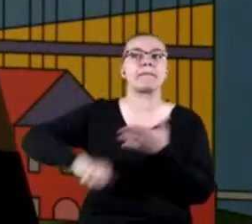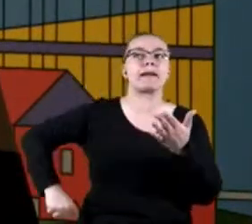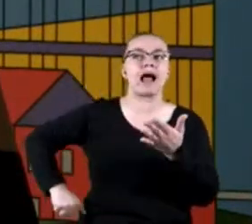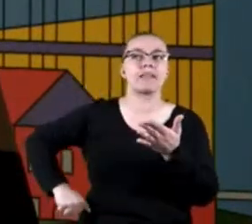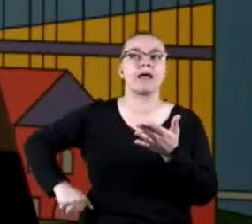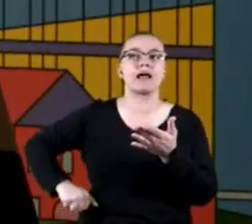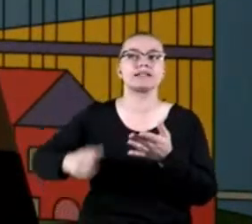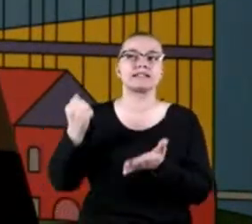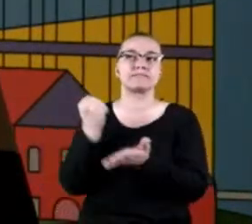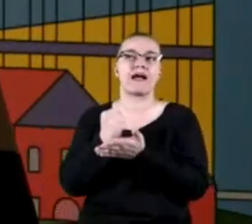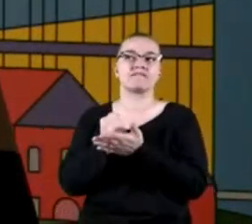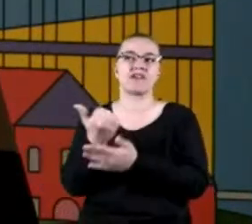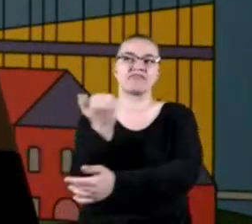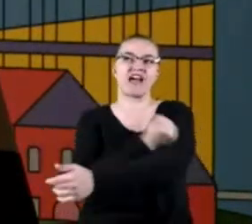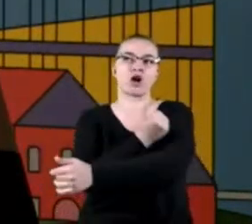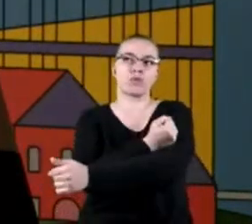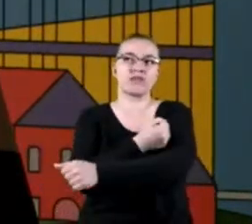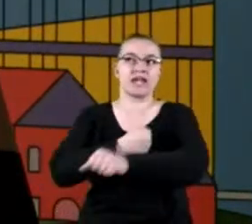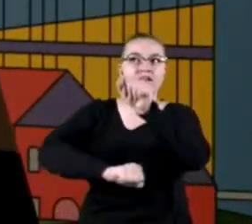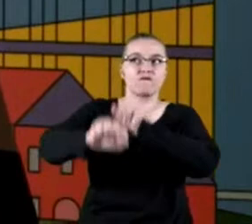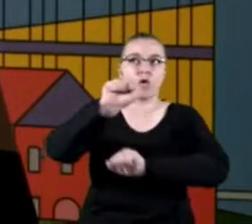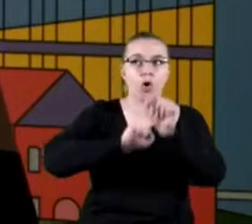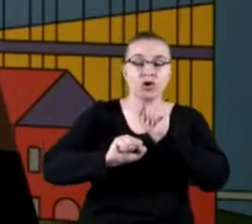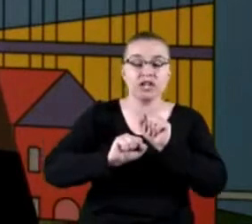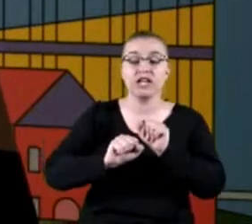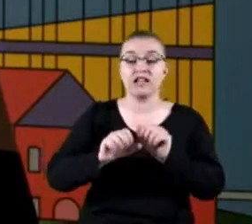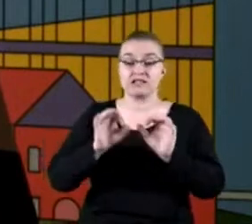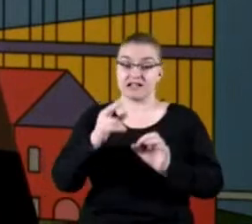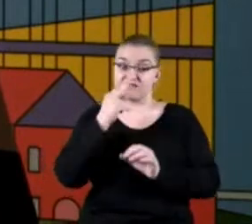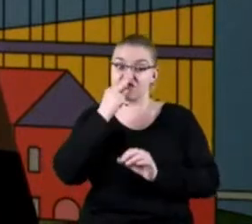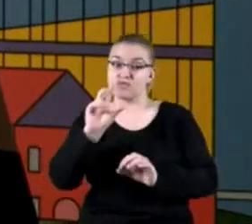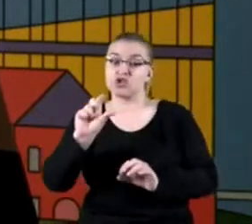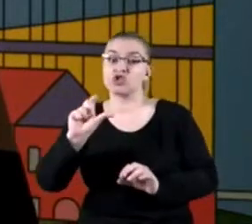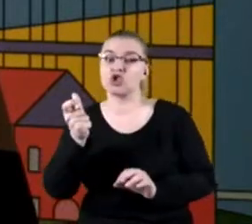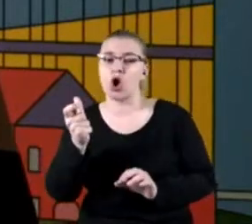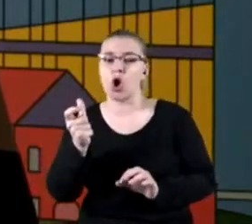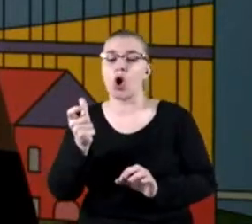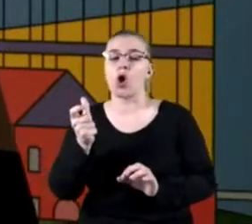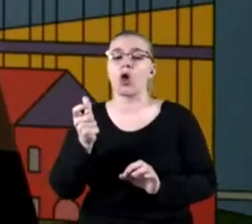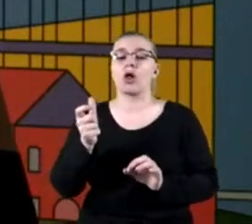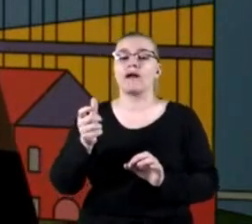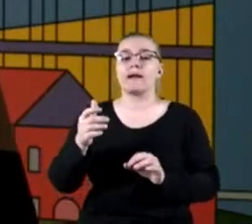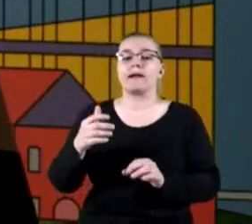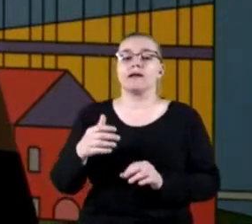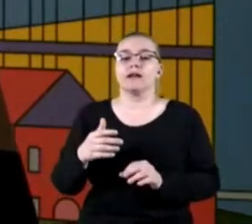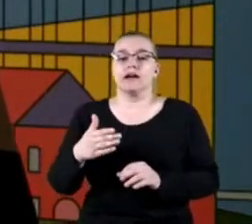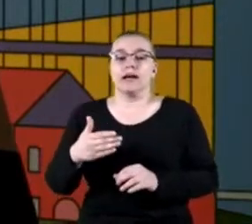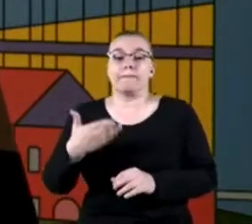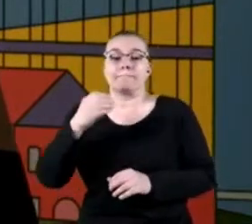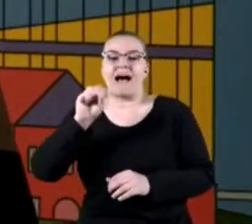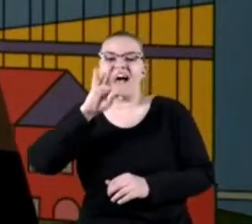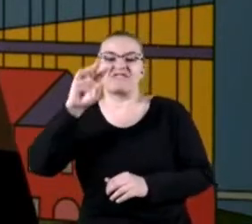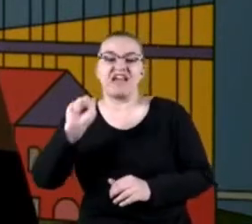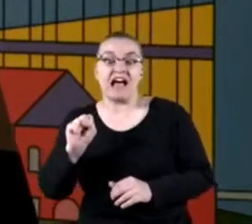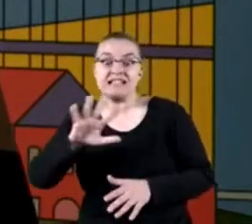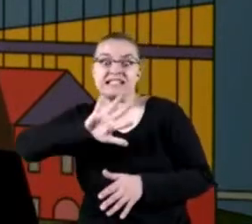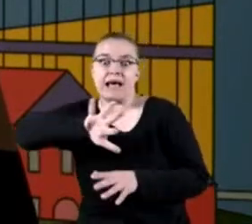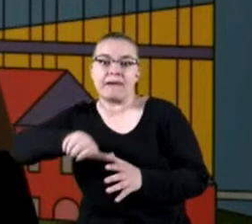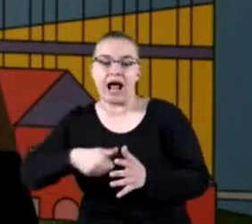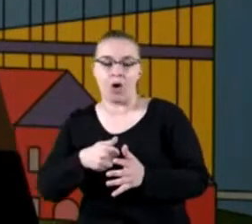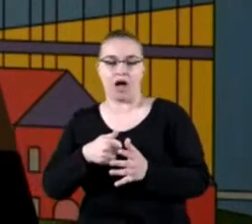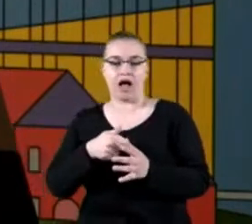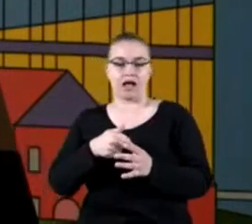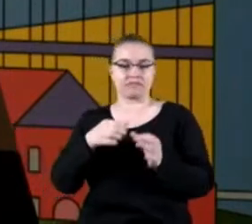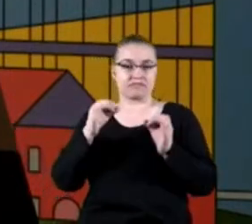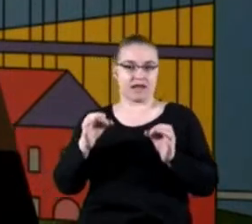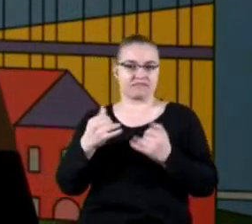assets confiscated to the mafia, and it's important the continuity, because